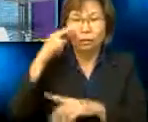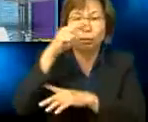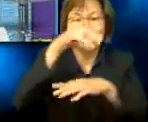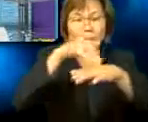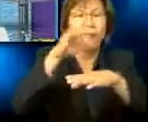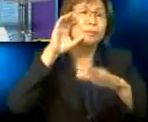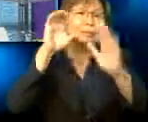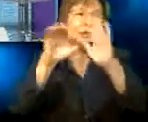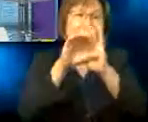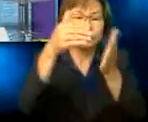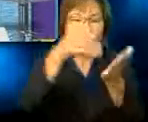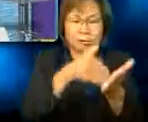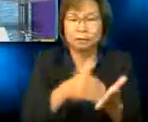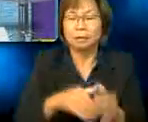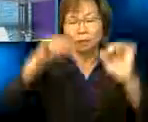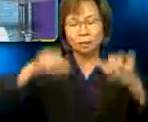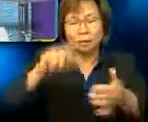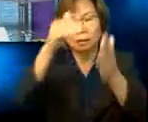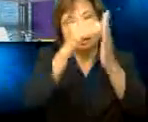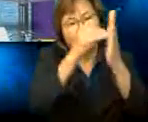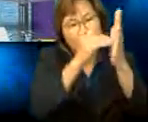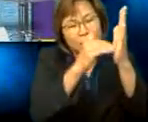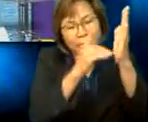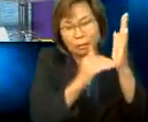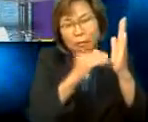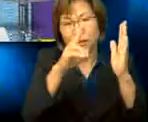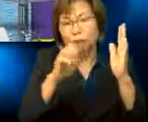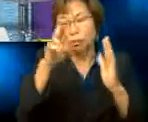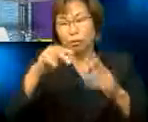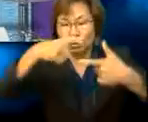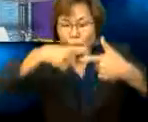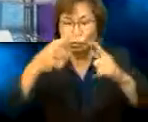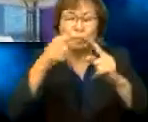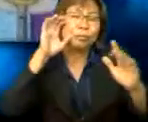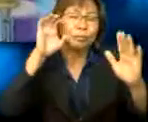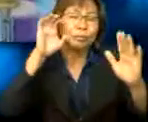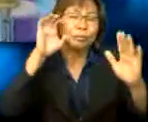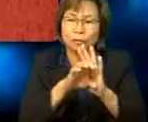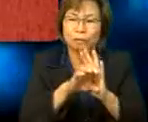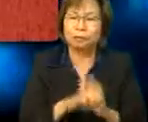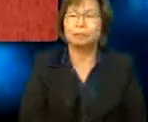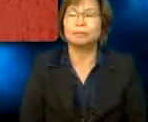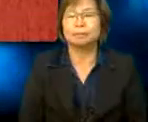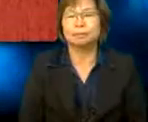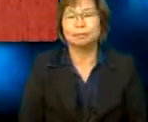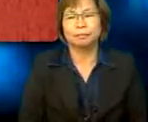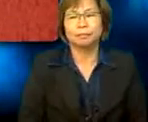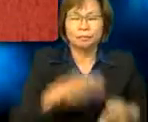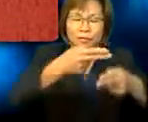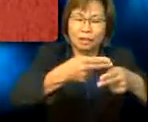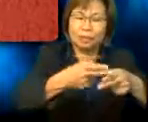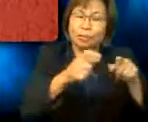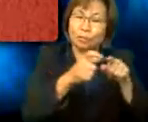let's look at the picture again. Can you list down the nouns related to the picture? Nouns are